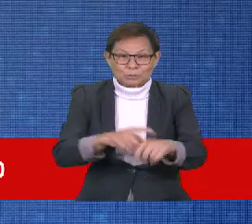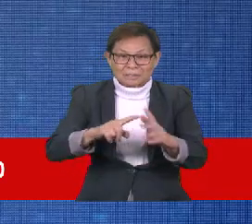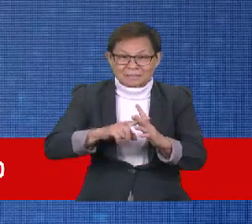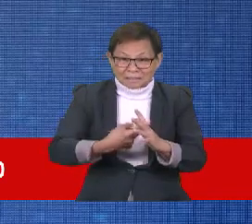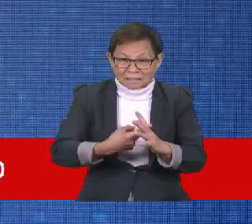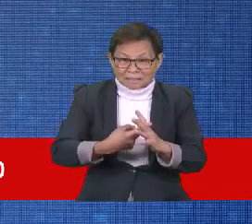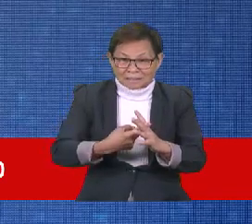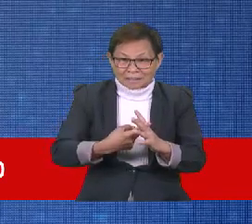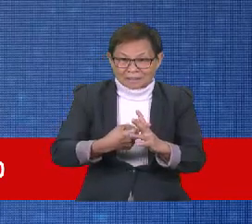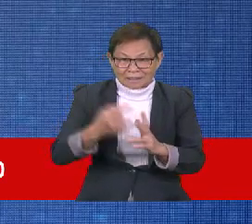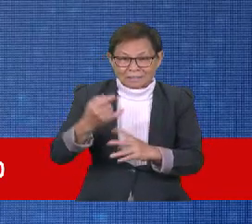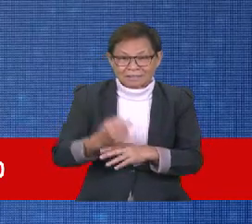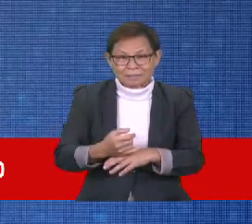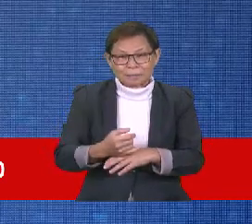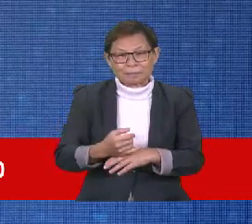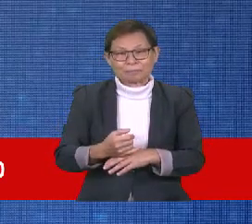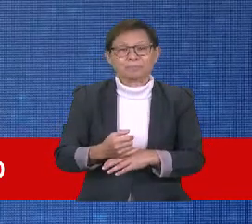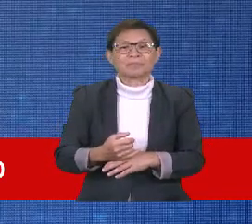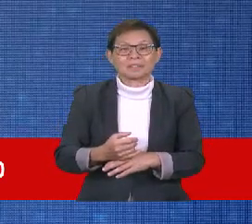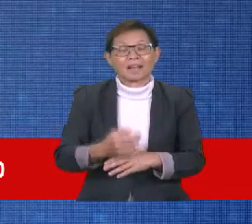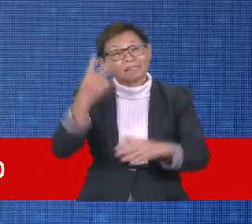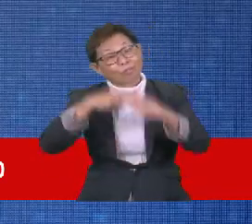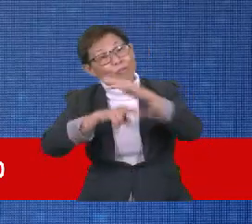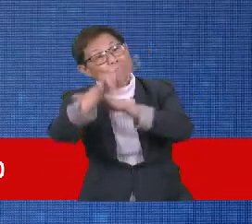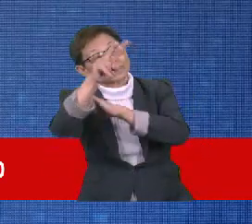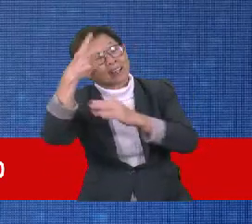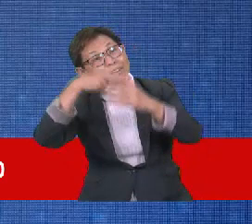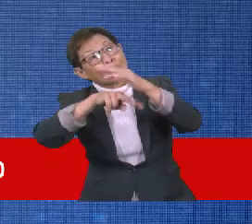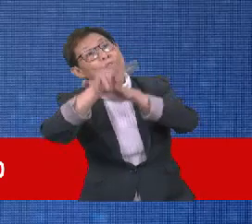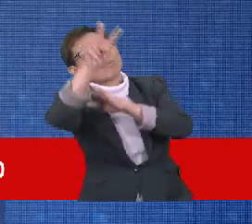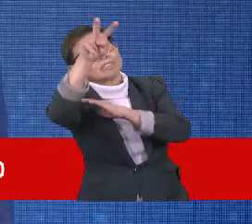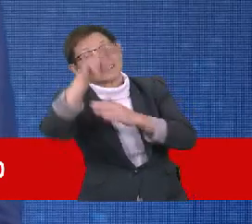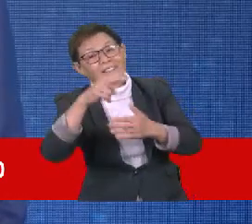and the forthright foresight in the